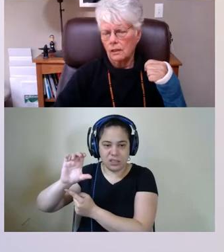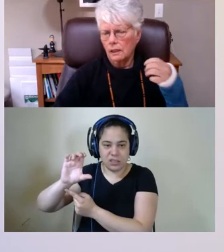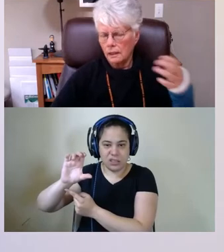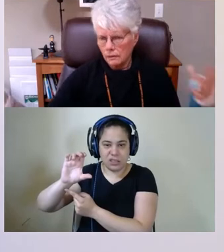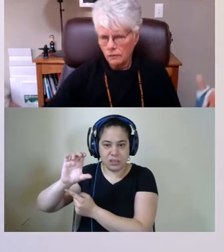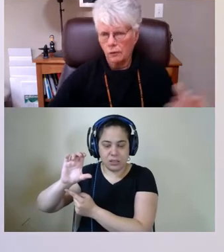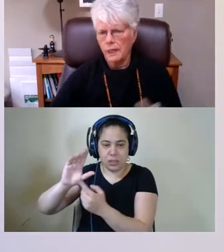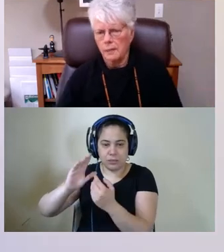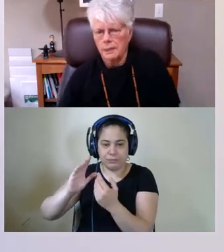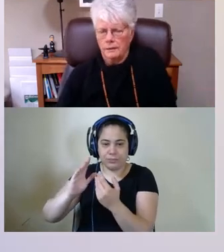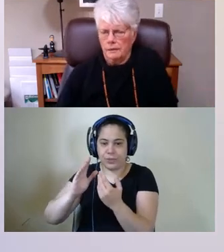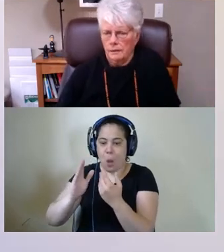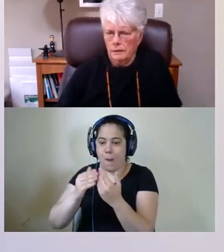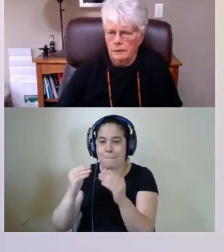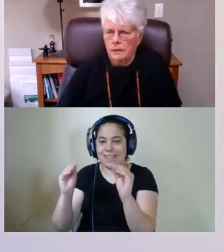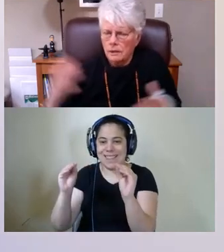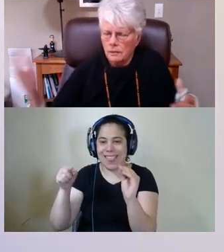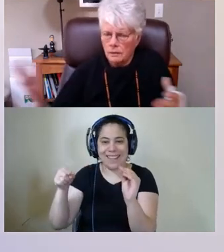is hardly showing up either.